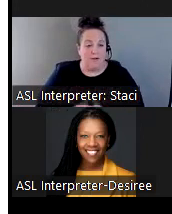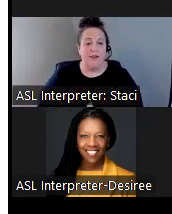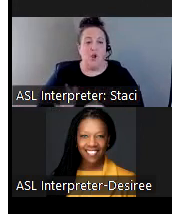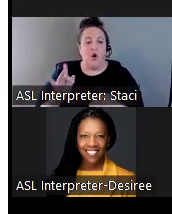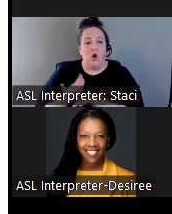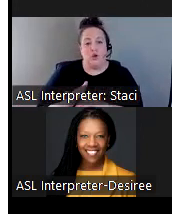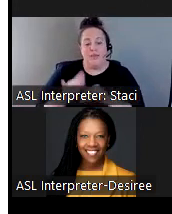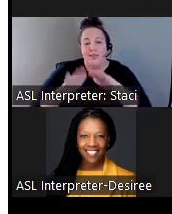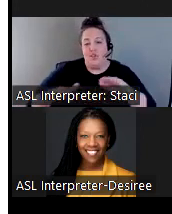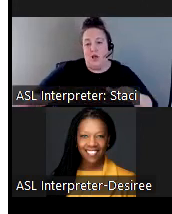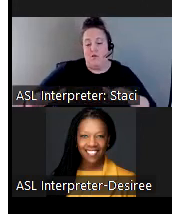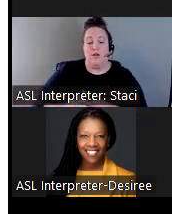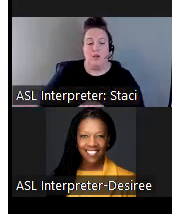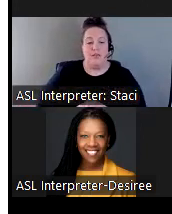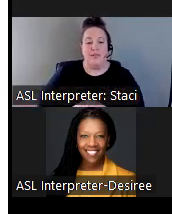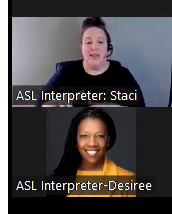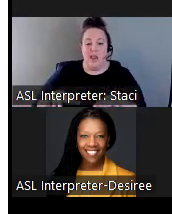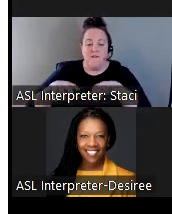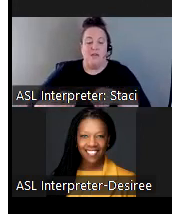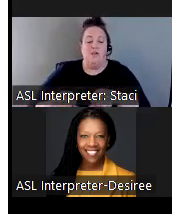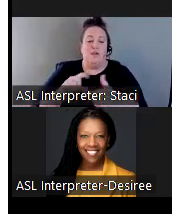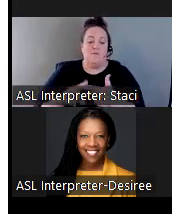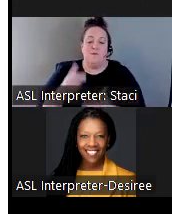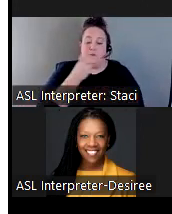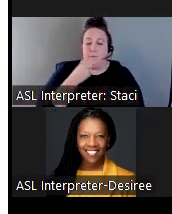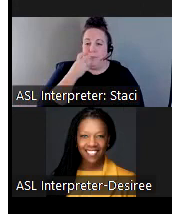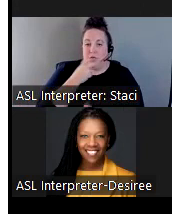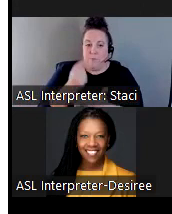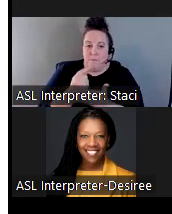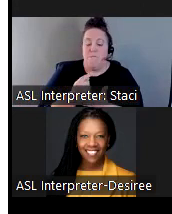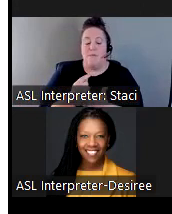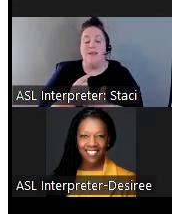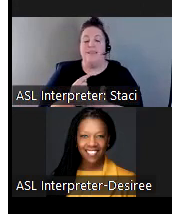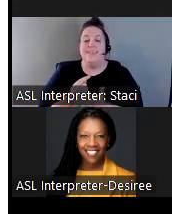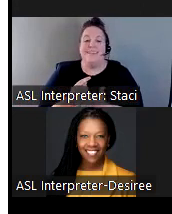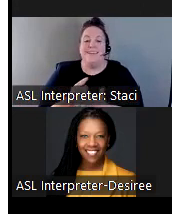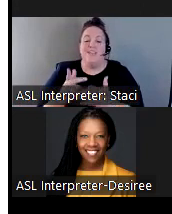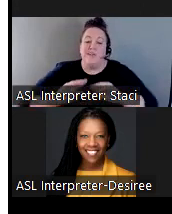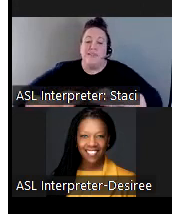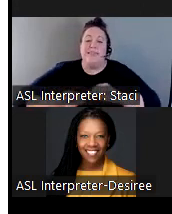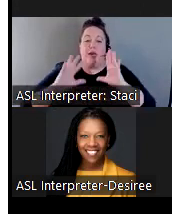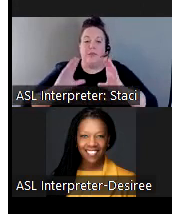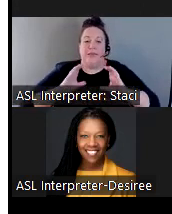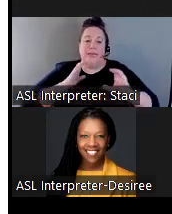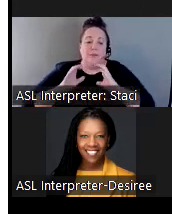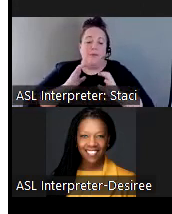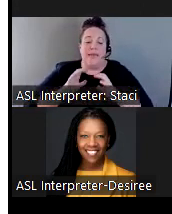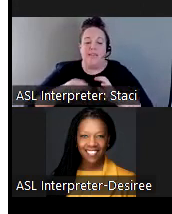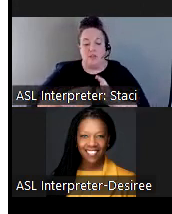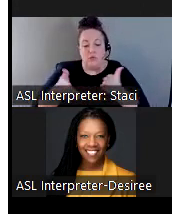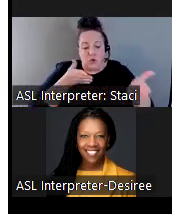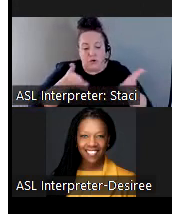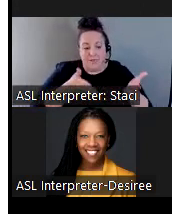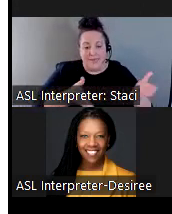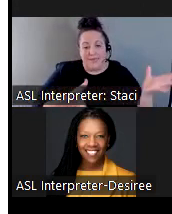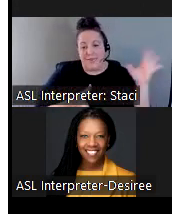childhood interventions and speech pathologists, it clearly explained the services that you provide to families and connect the